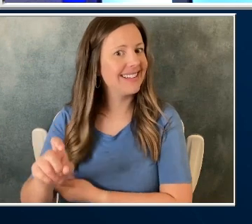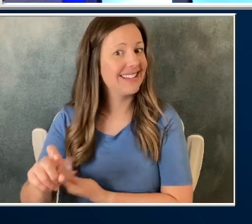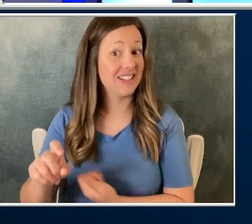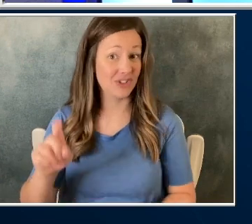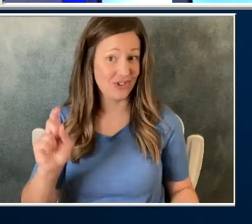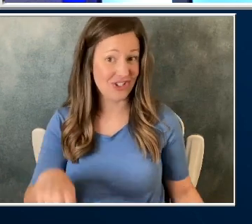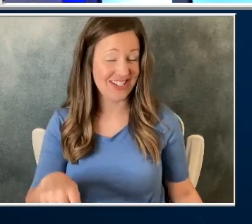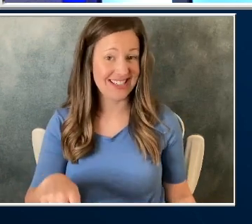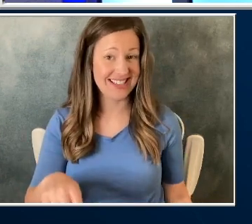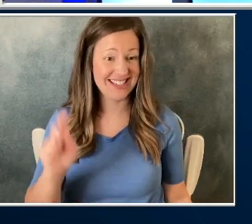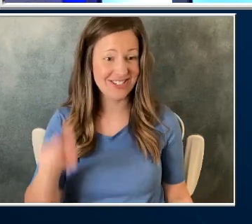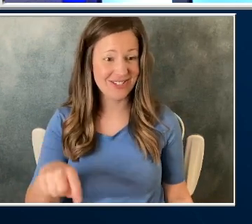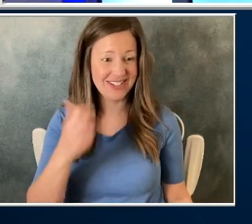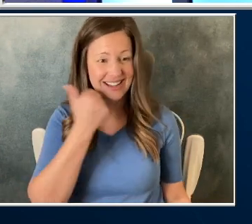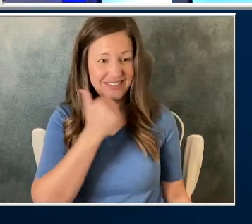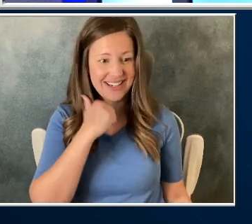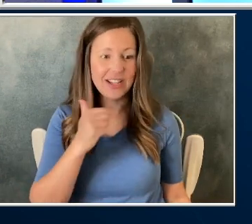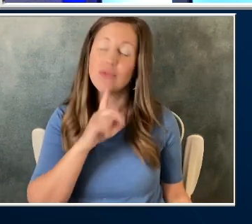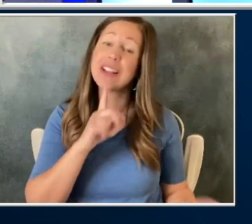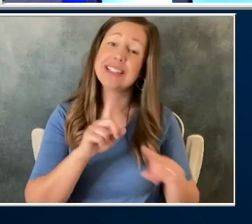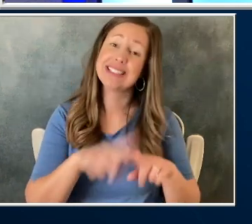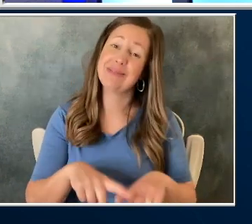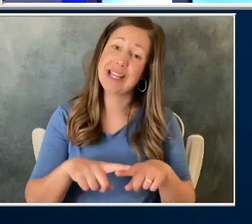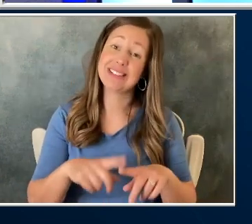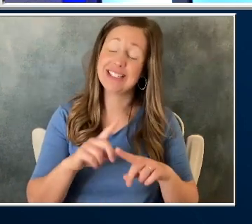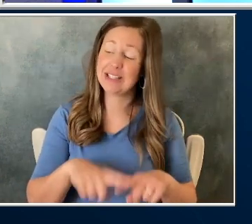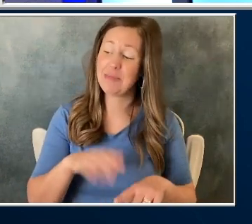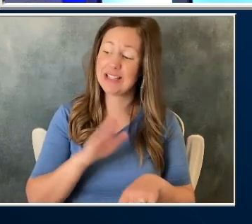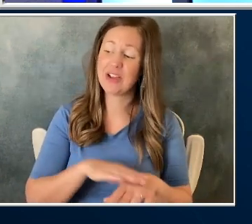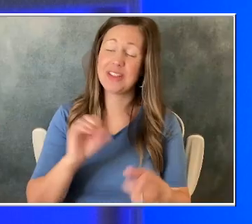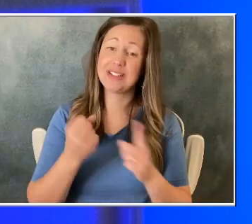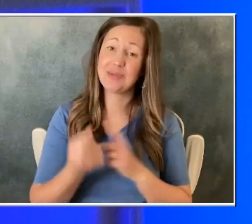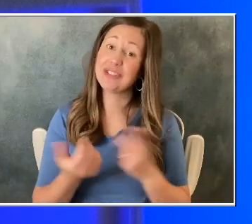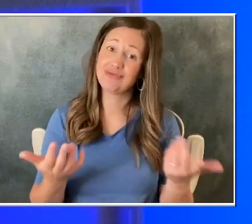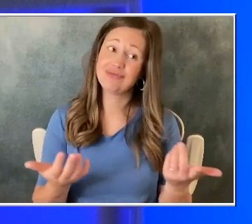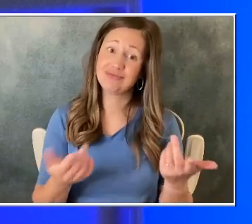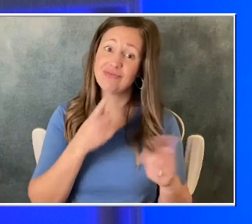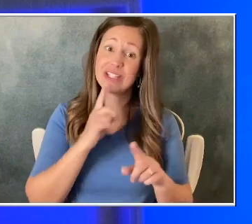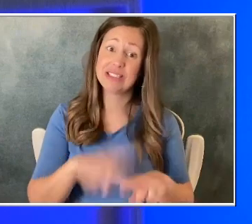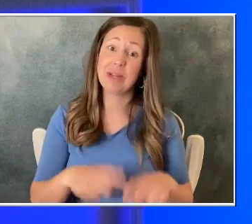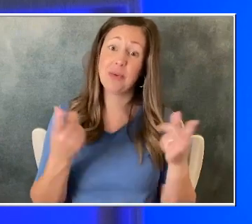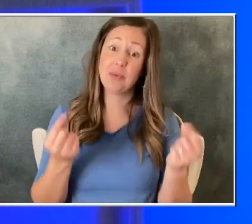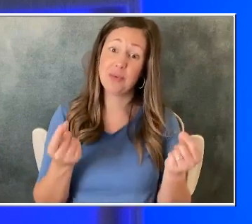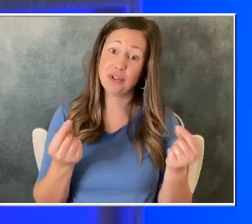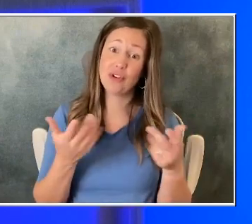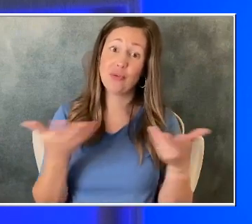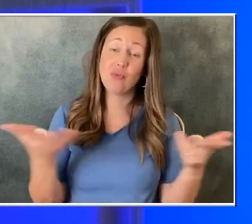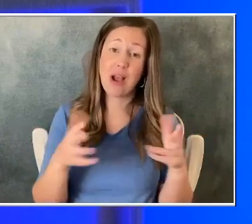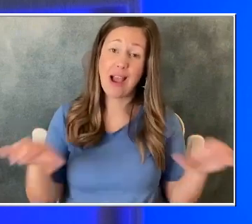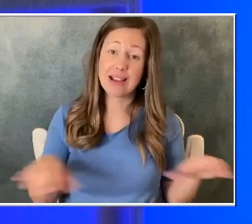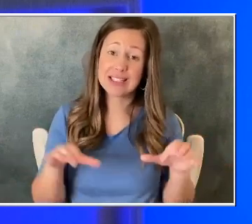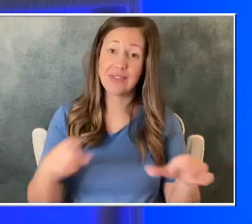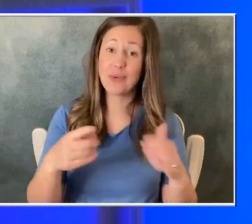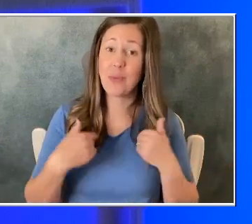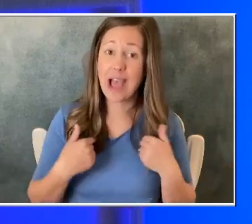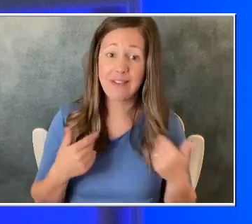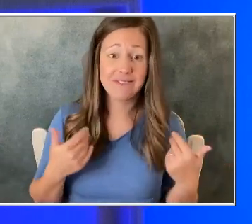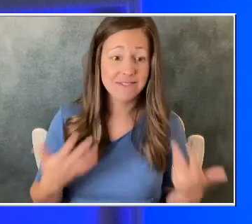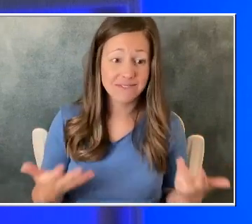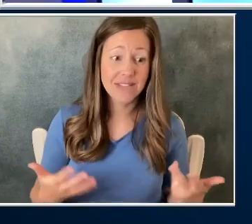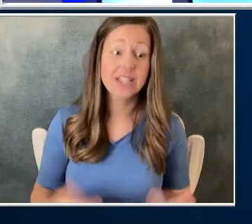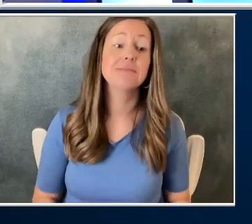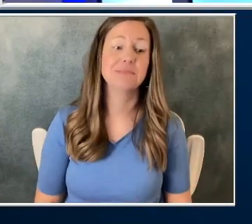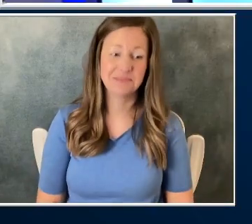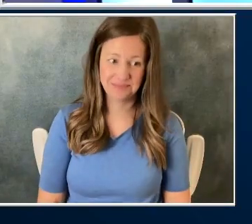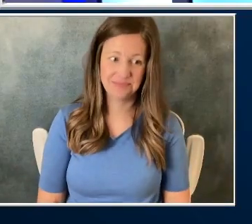otherwise you may not, It depends. It depends on the situation. Yeah. It depends on what you do. It depends on what activities you have. Yeah. Okay. We've got to